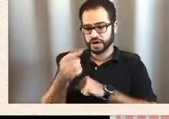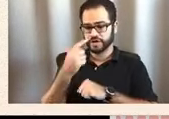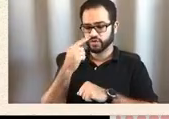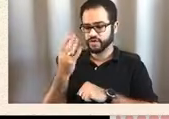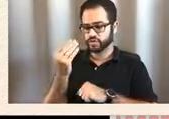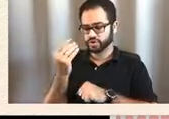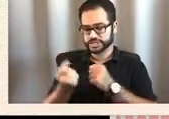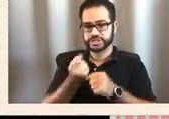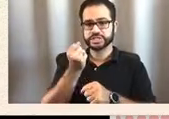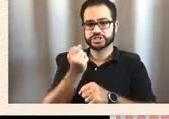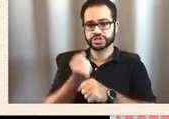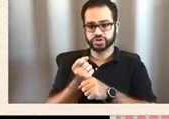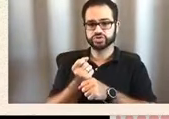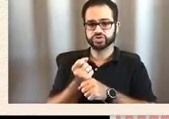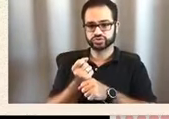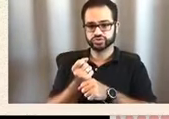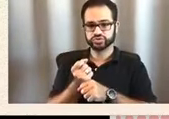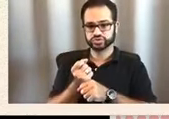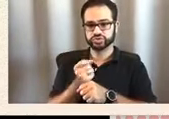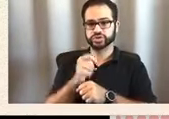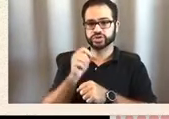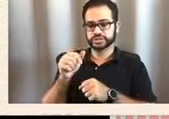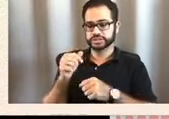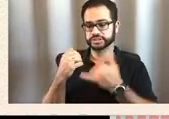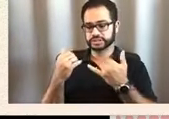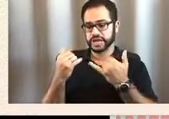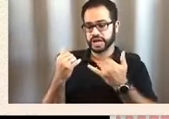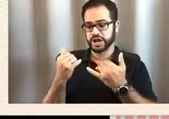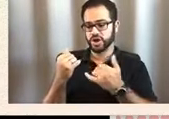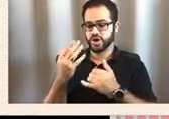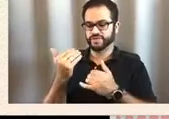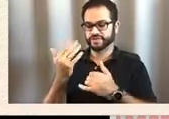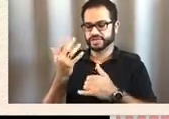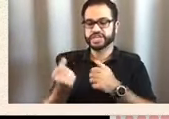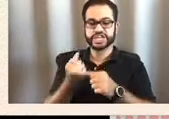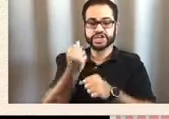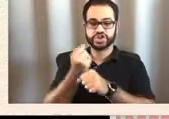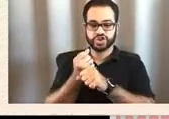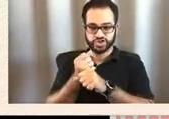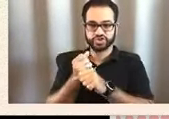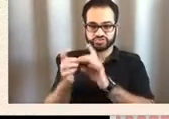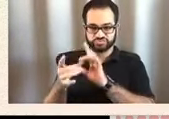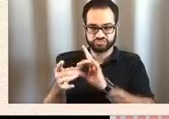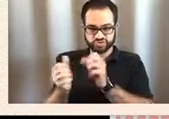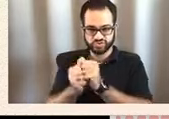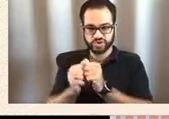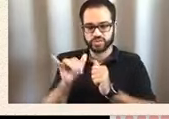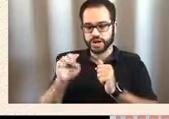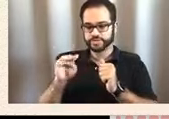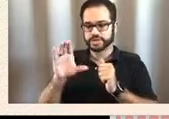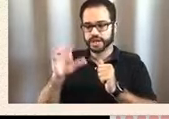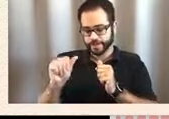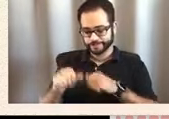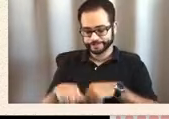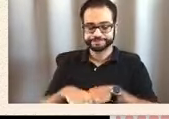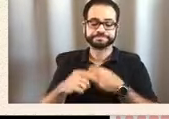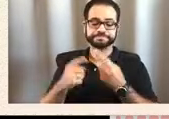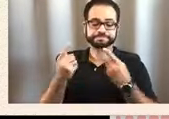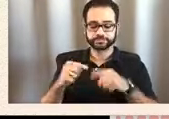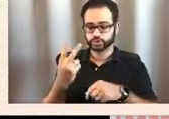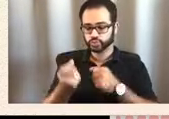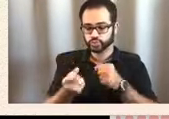so this will be going on year number 15. And 2 years ago, I took on a